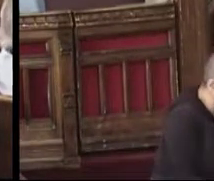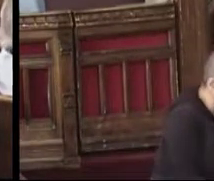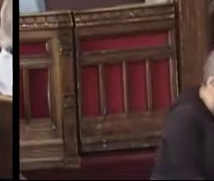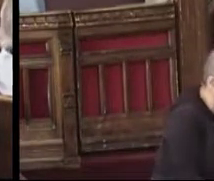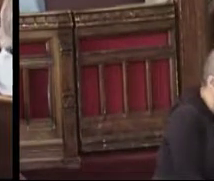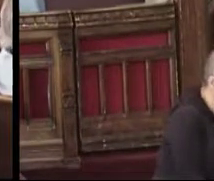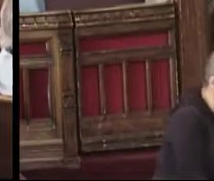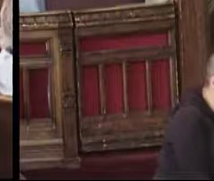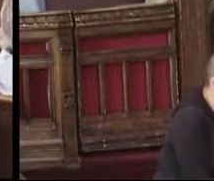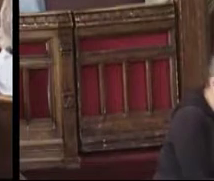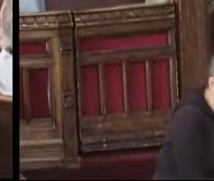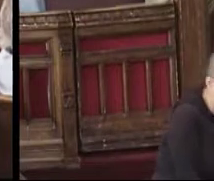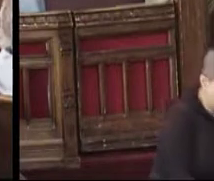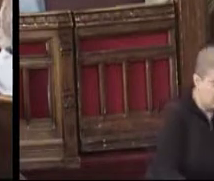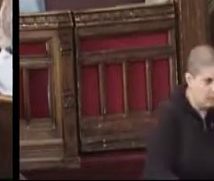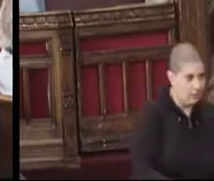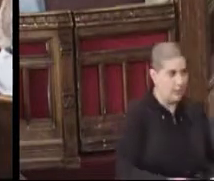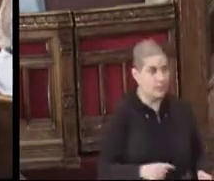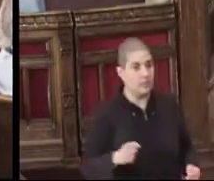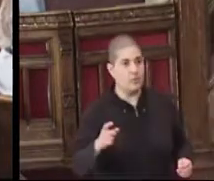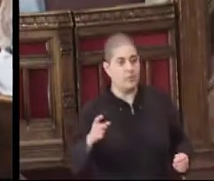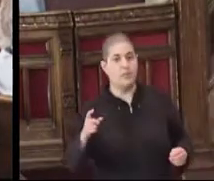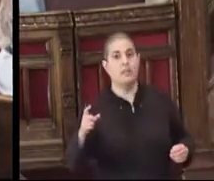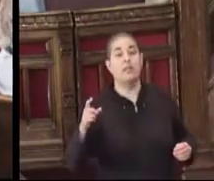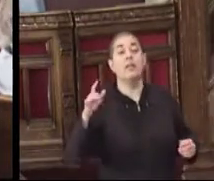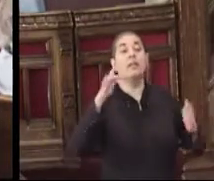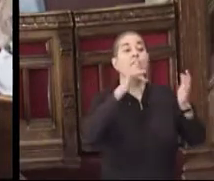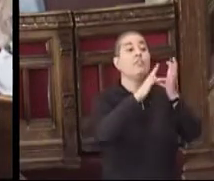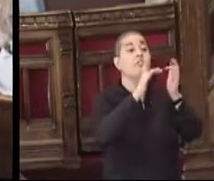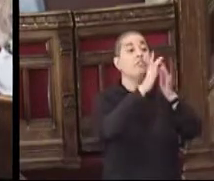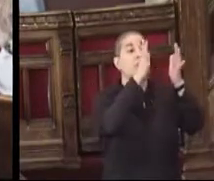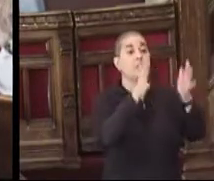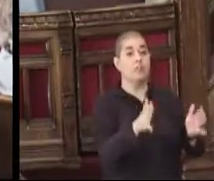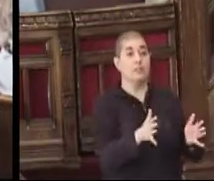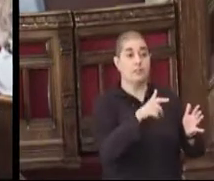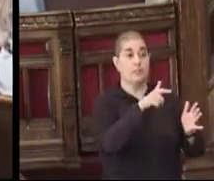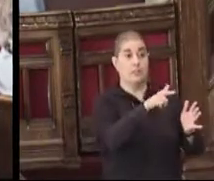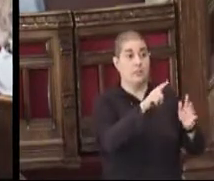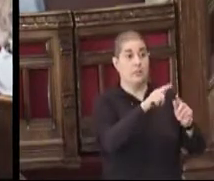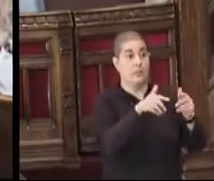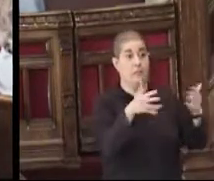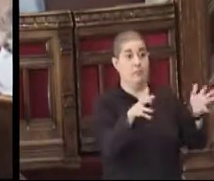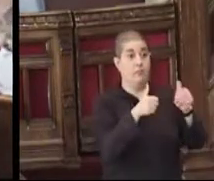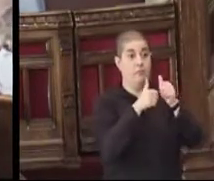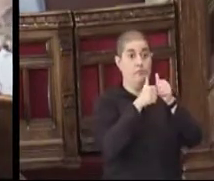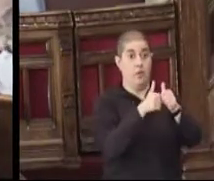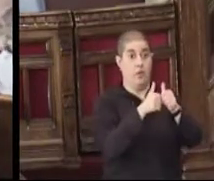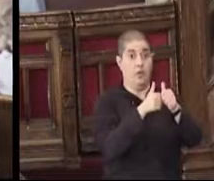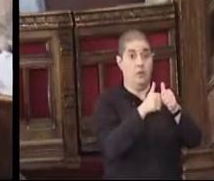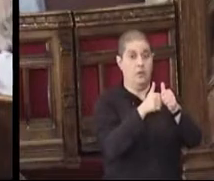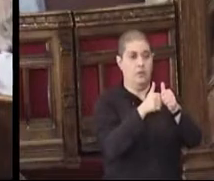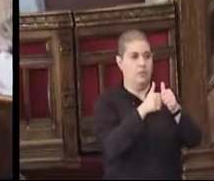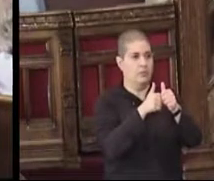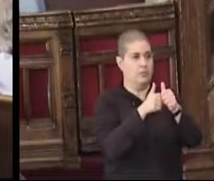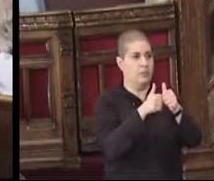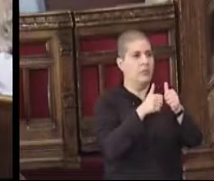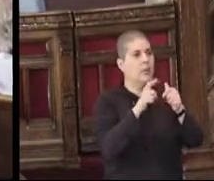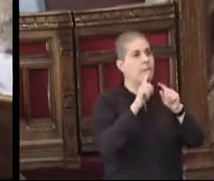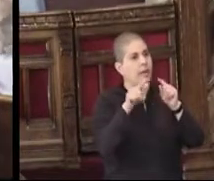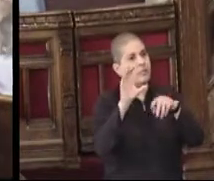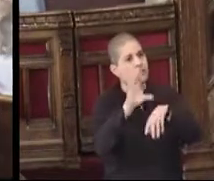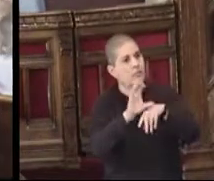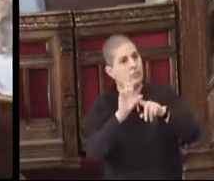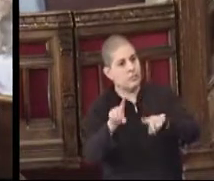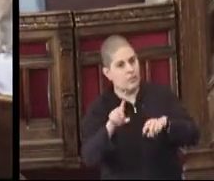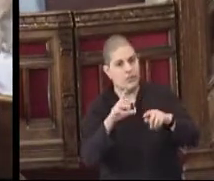So if people could follow Jesus without having to take the church, it would be very attractive for them. But as much as they